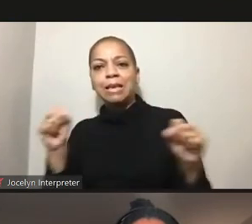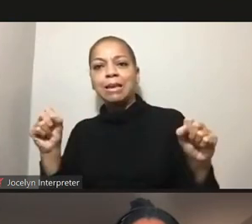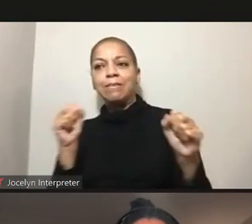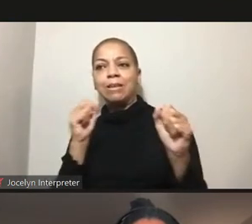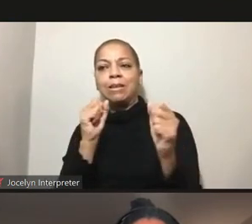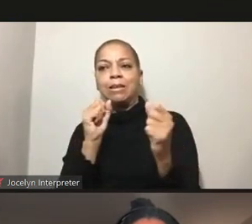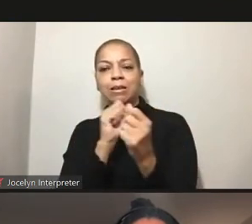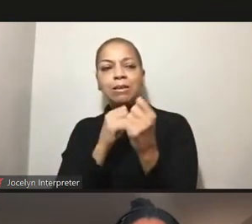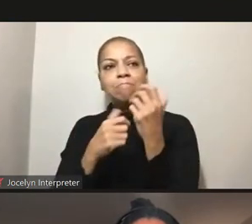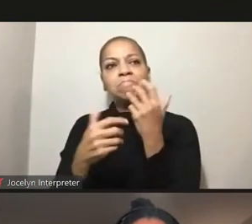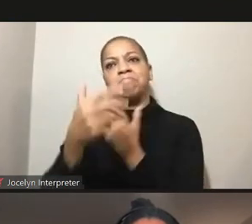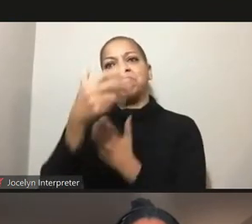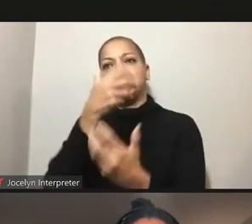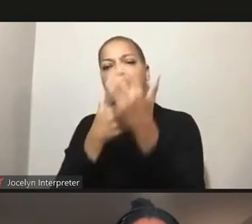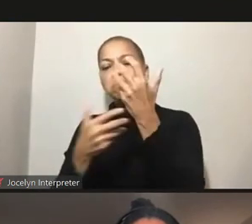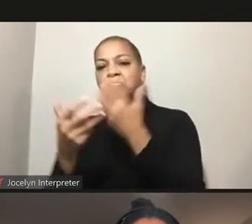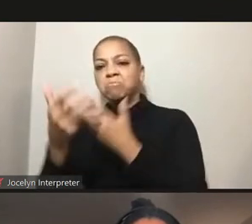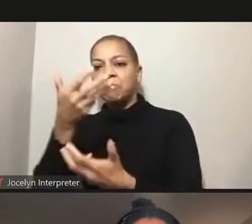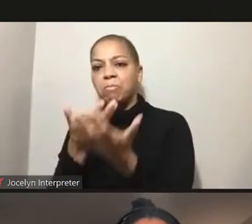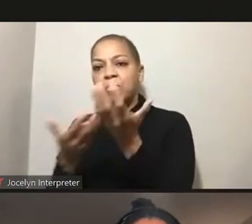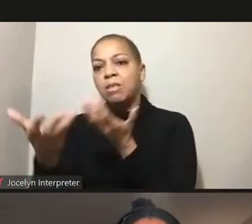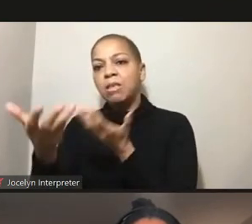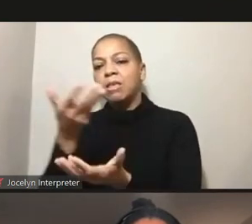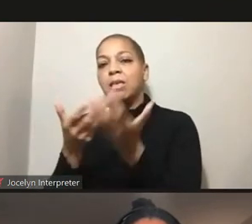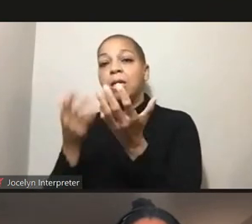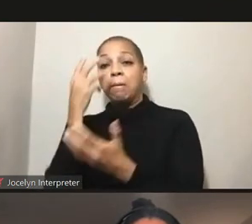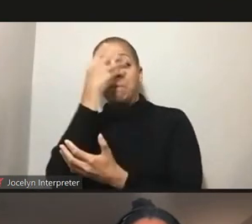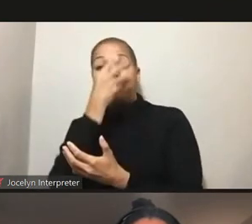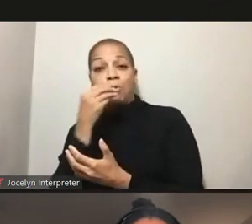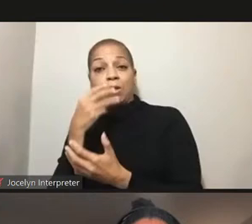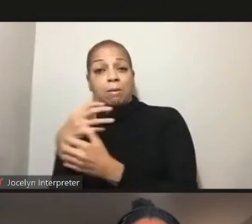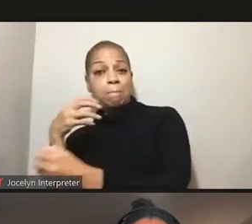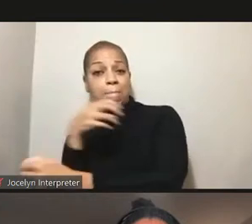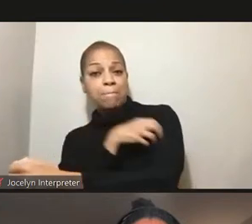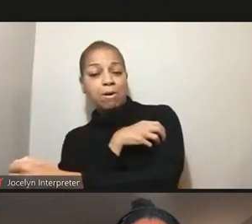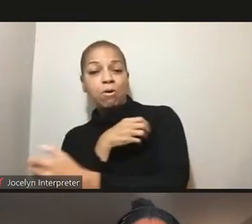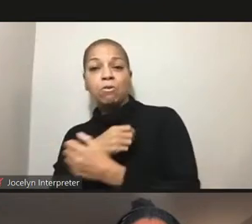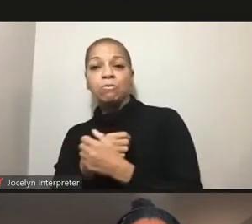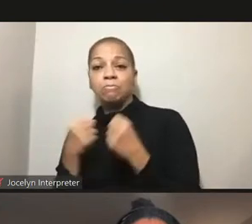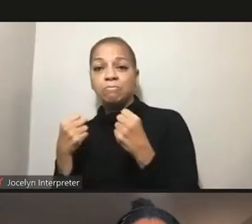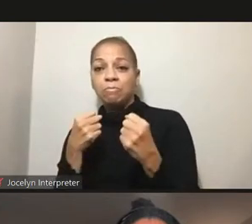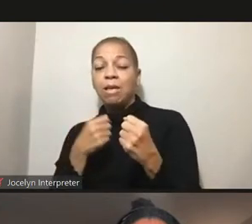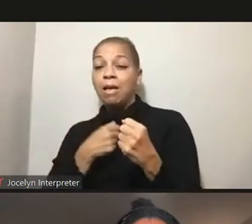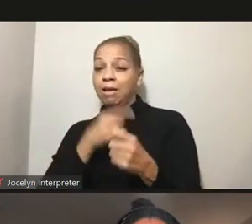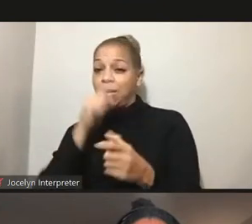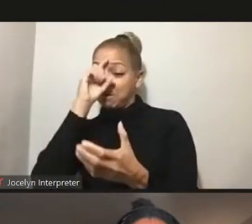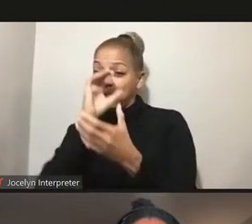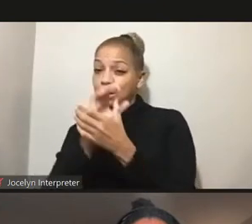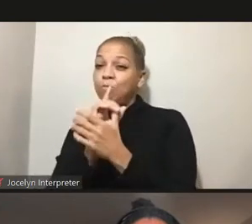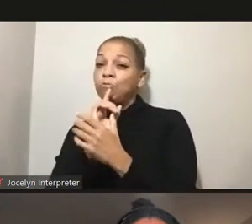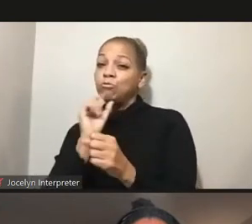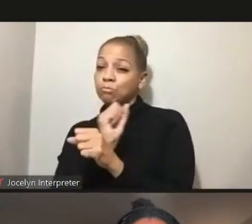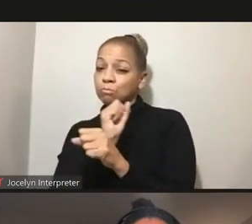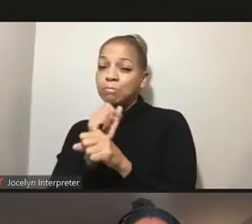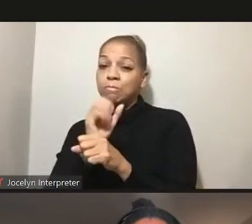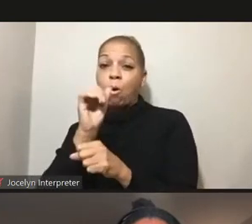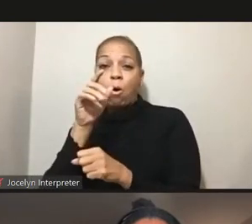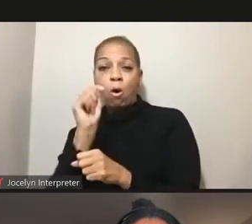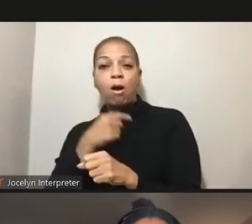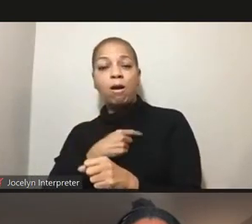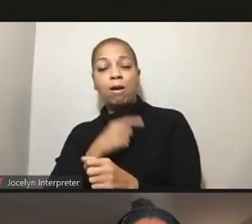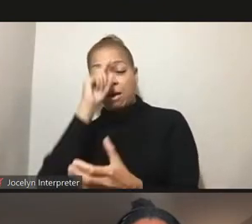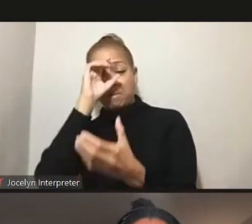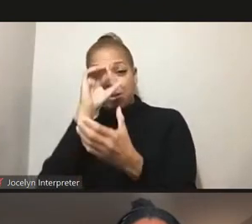of beauty, and of power. So I believe firmly in art. I believe firmly in the institutions that